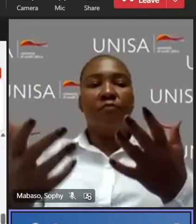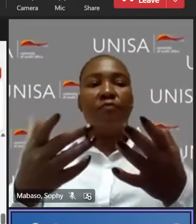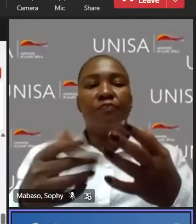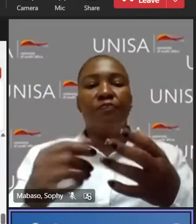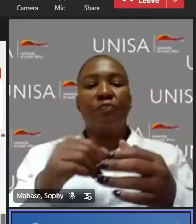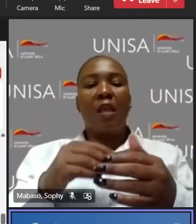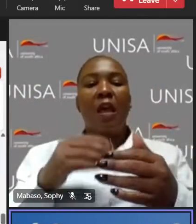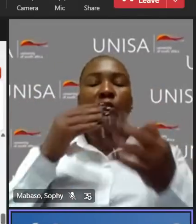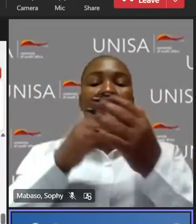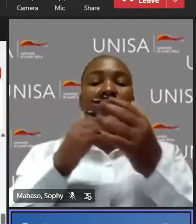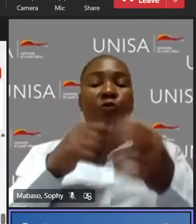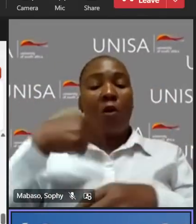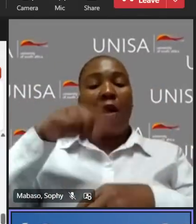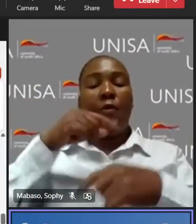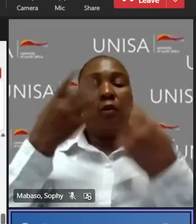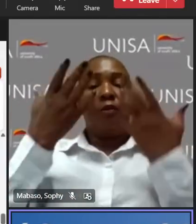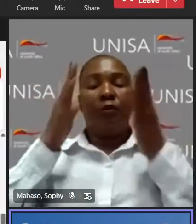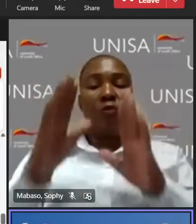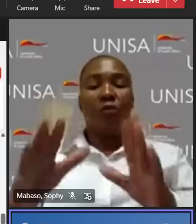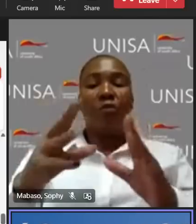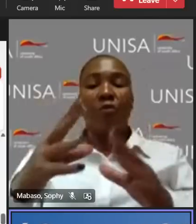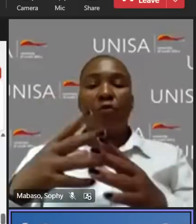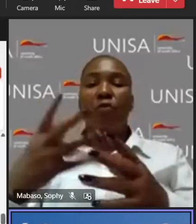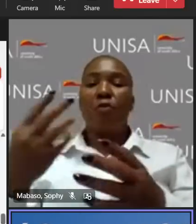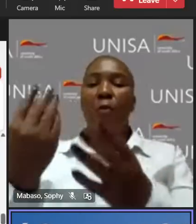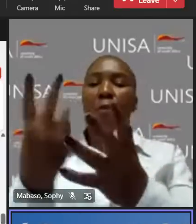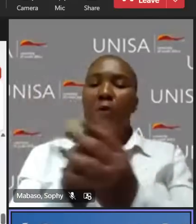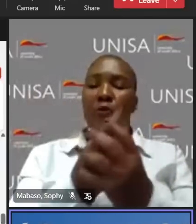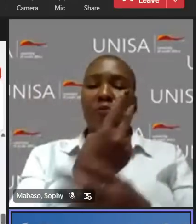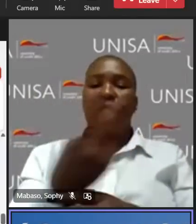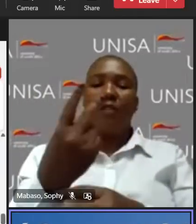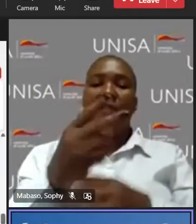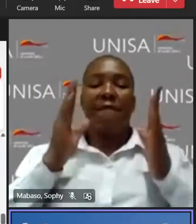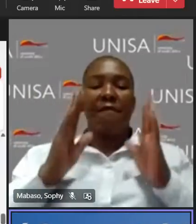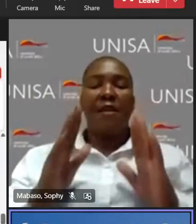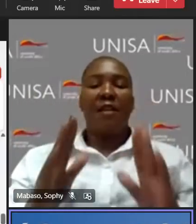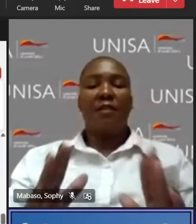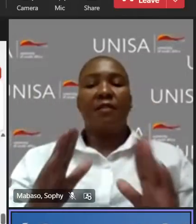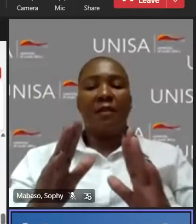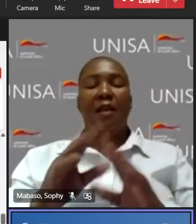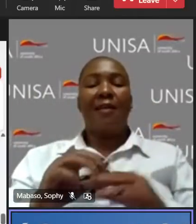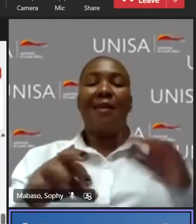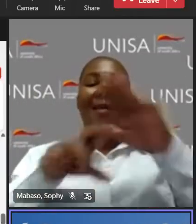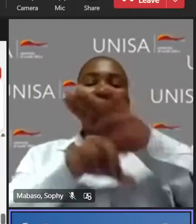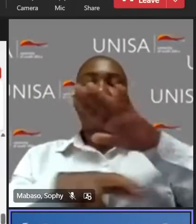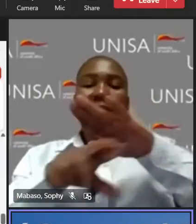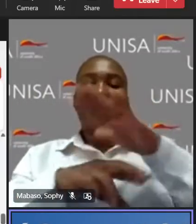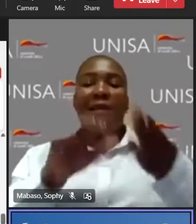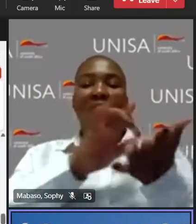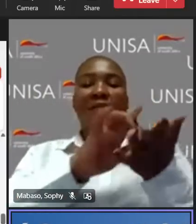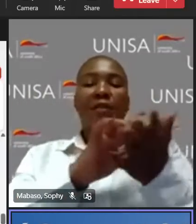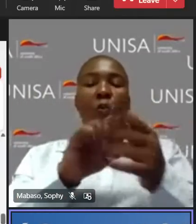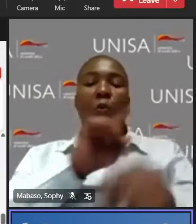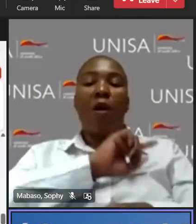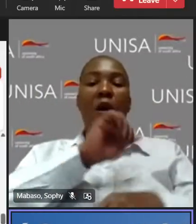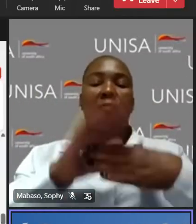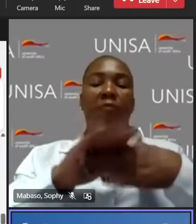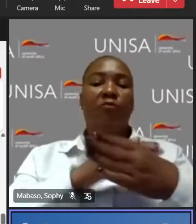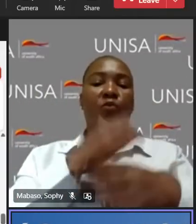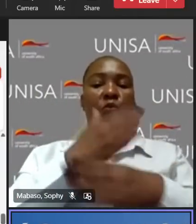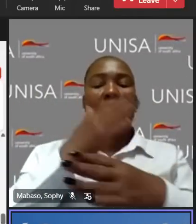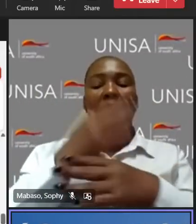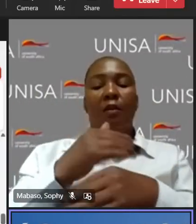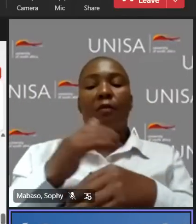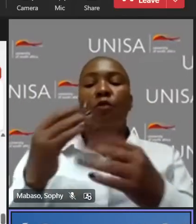to our students, both physical in regional centers, because we work very, very close with our